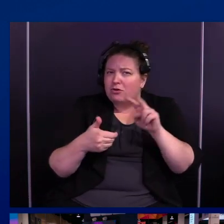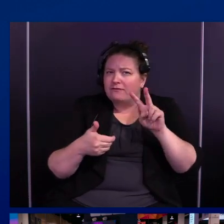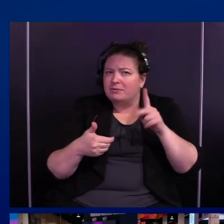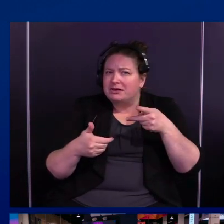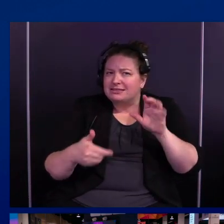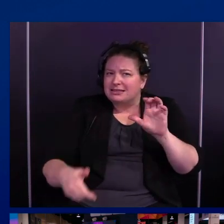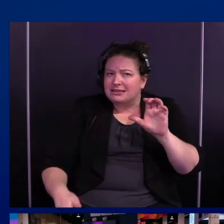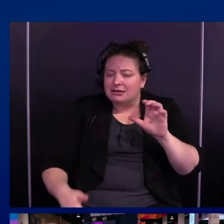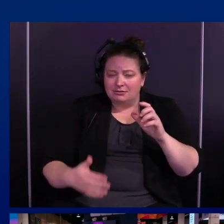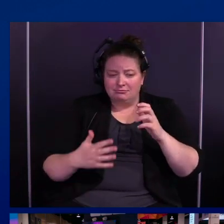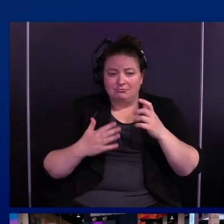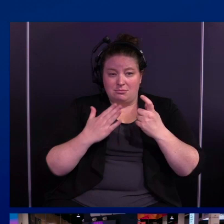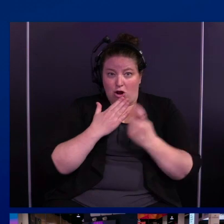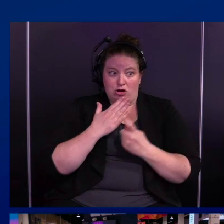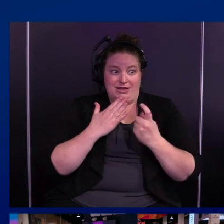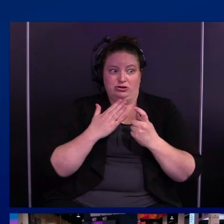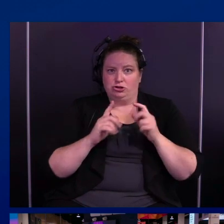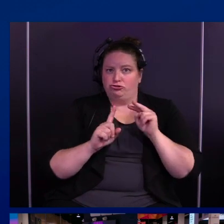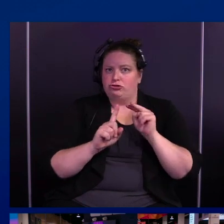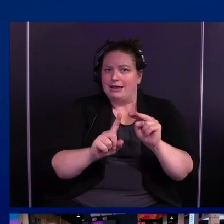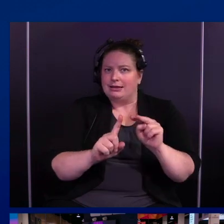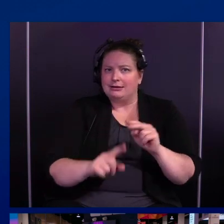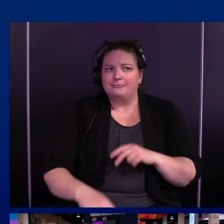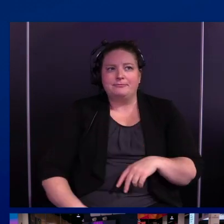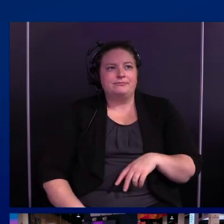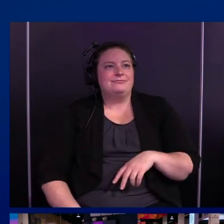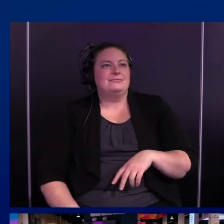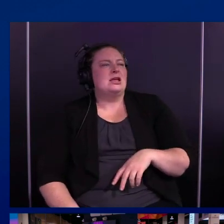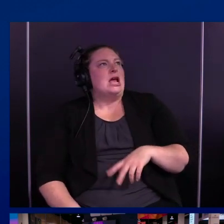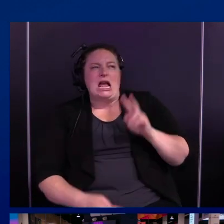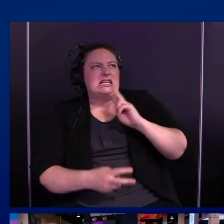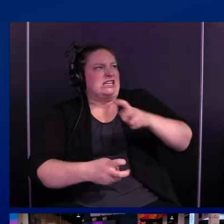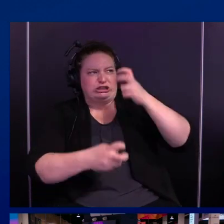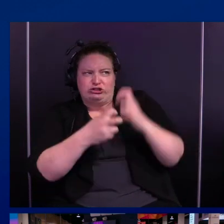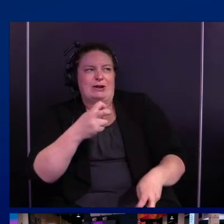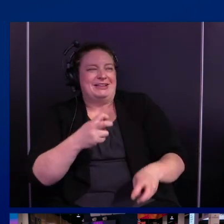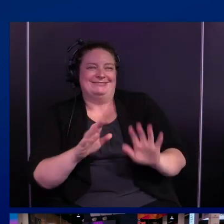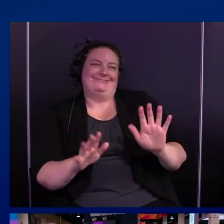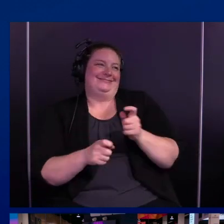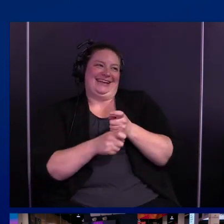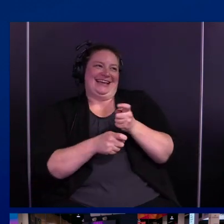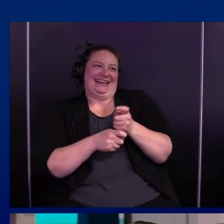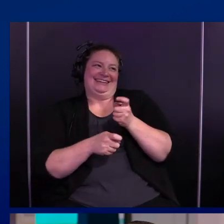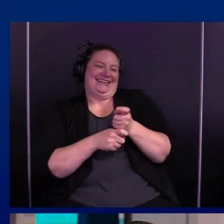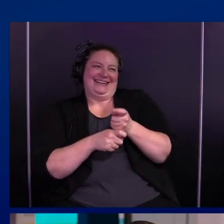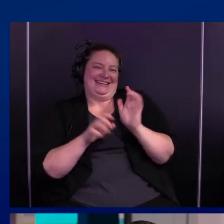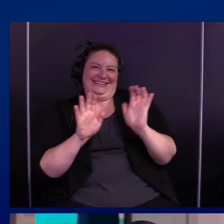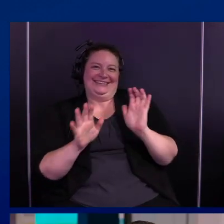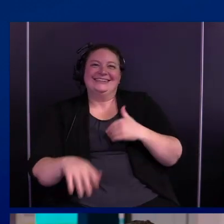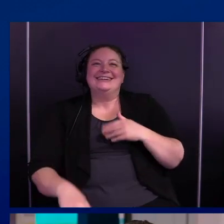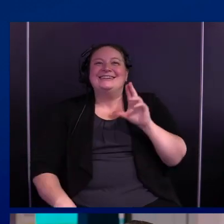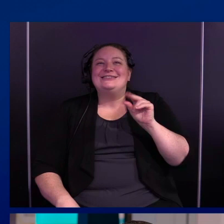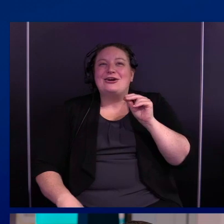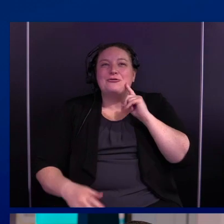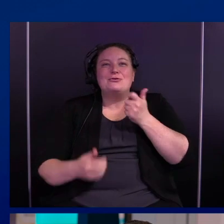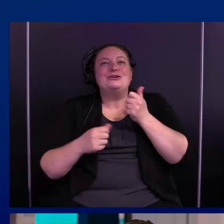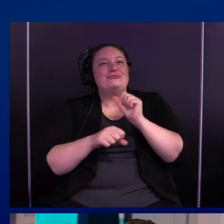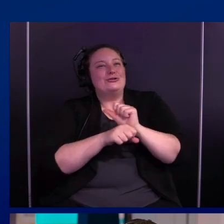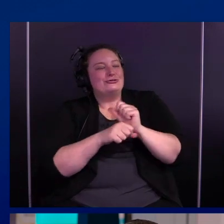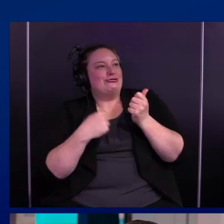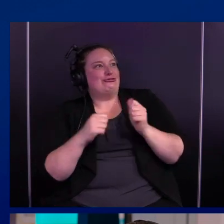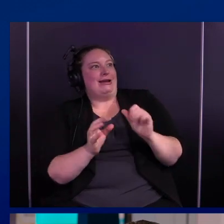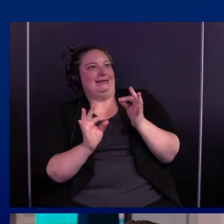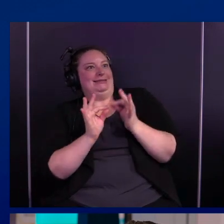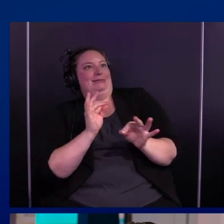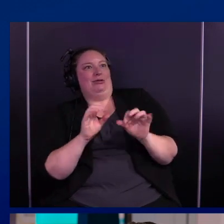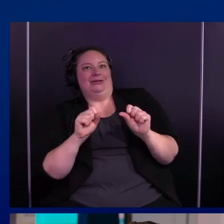VPC automation tracking? Extremely. No, I'm kidding. It's very simple. We worked to get it as simple as possible, and